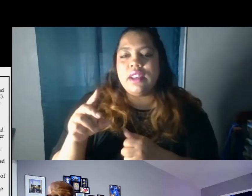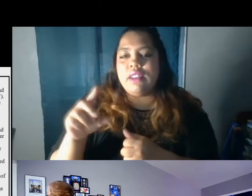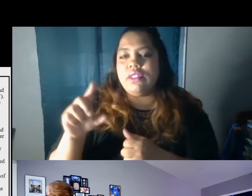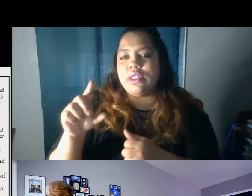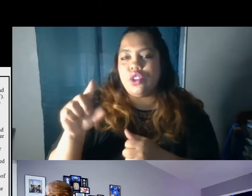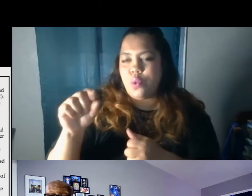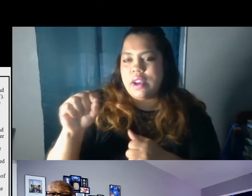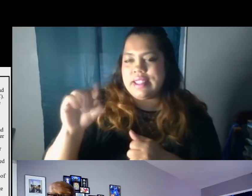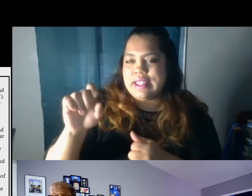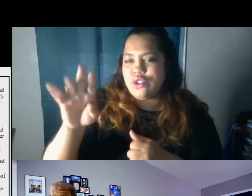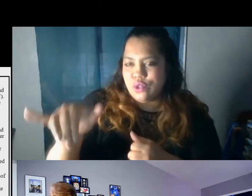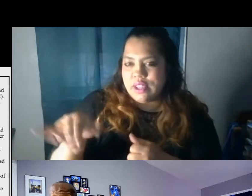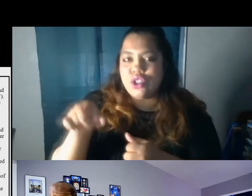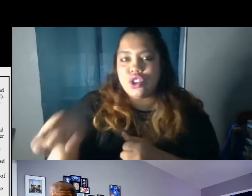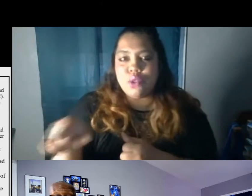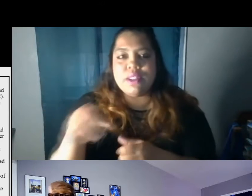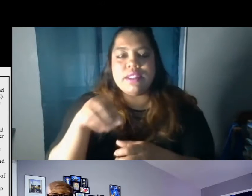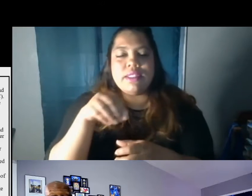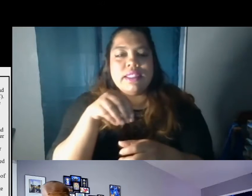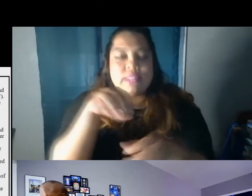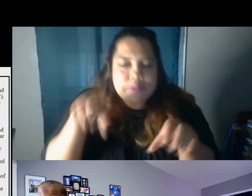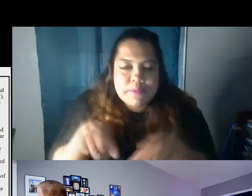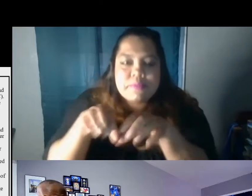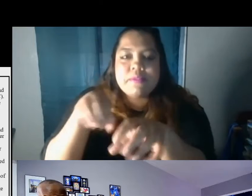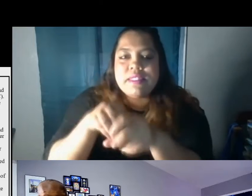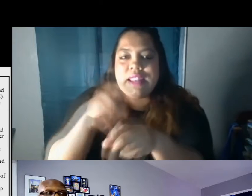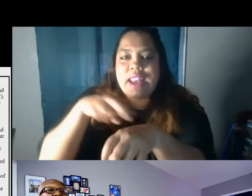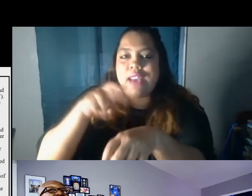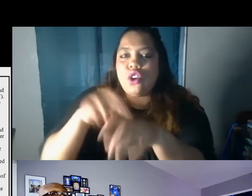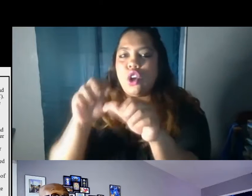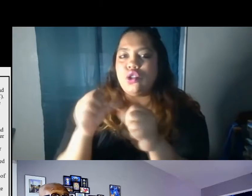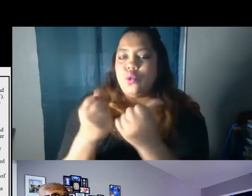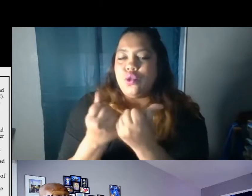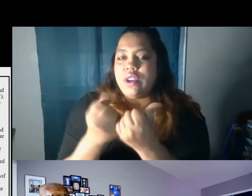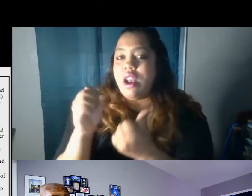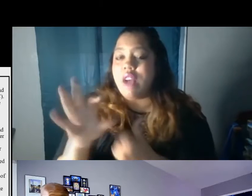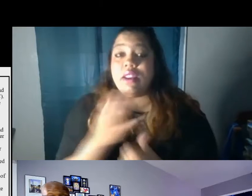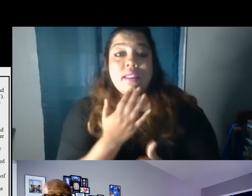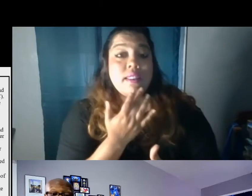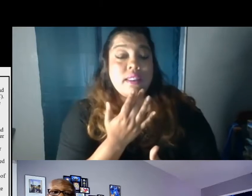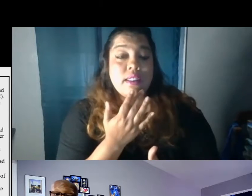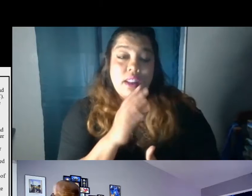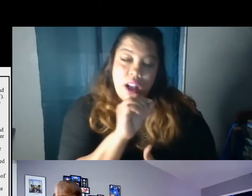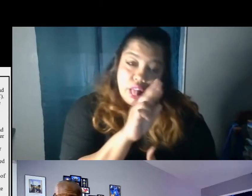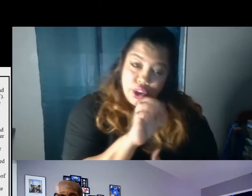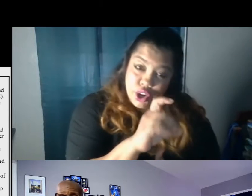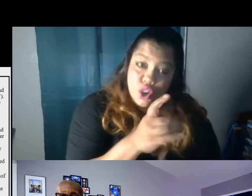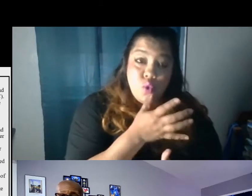the National Association of Wage Earners, and